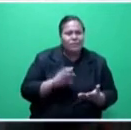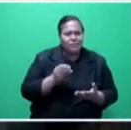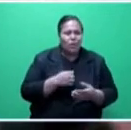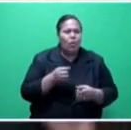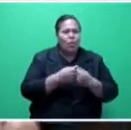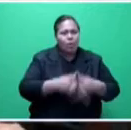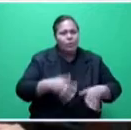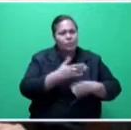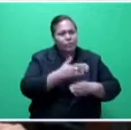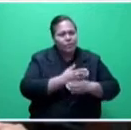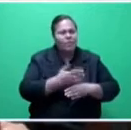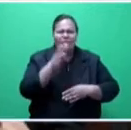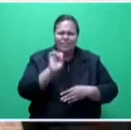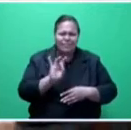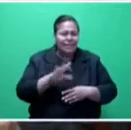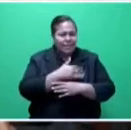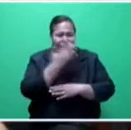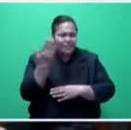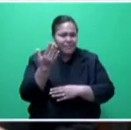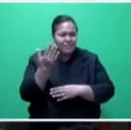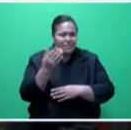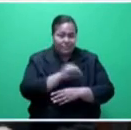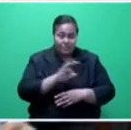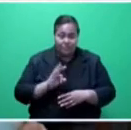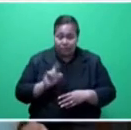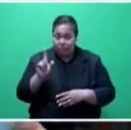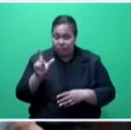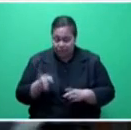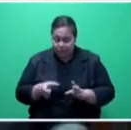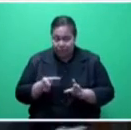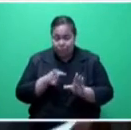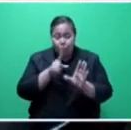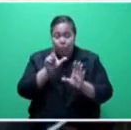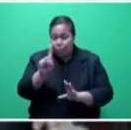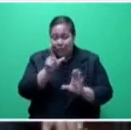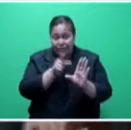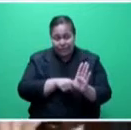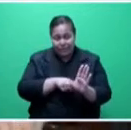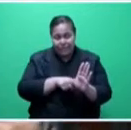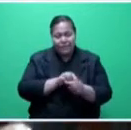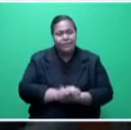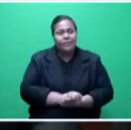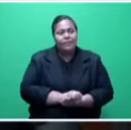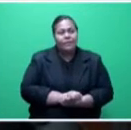of loss of work per employee each year. 10 days each year is lost by